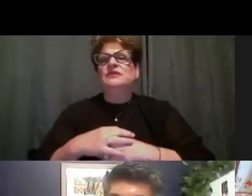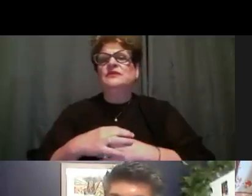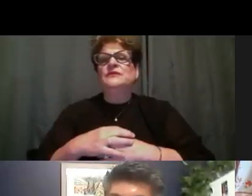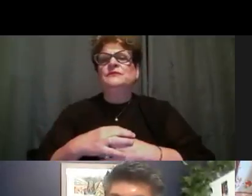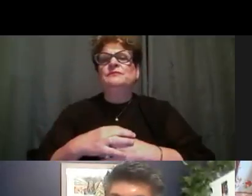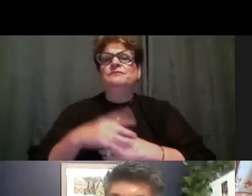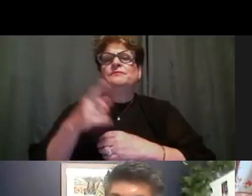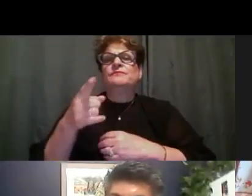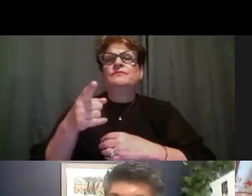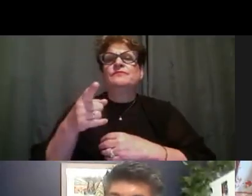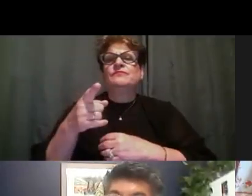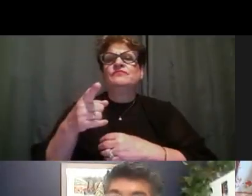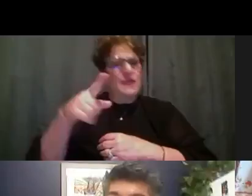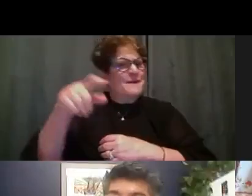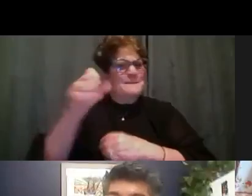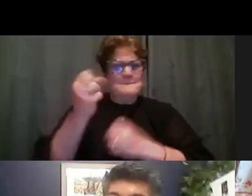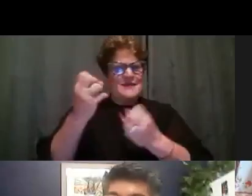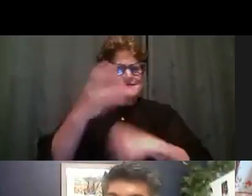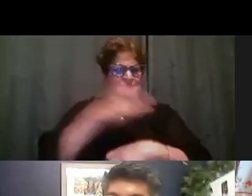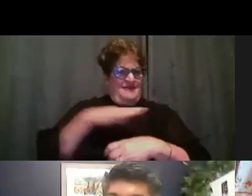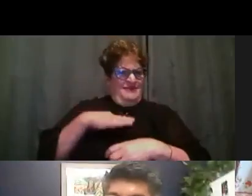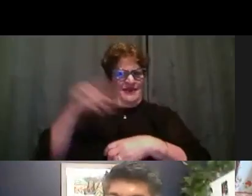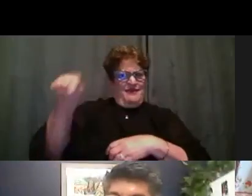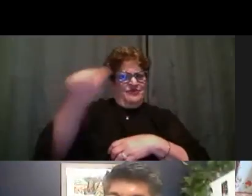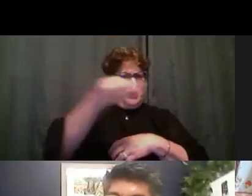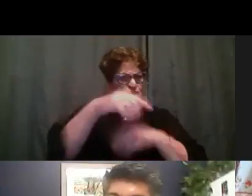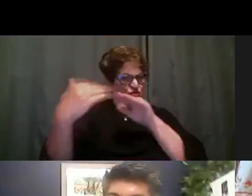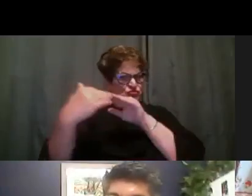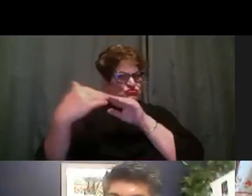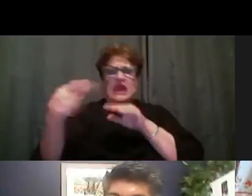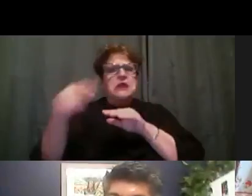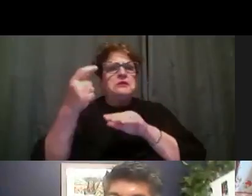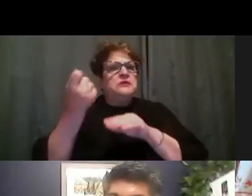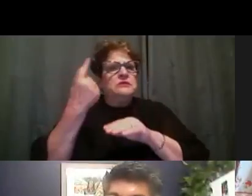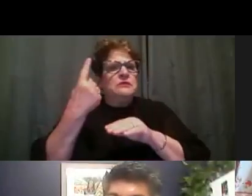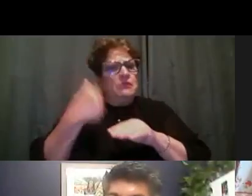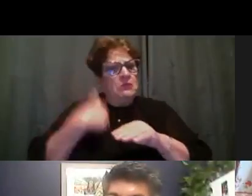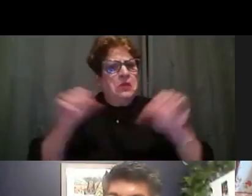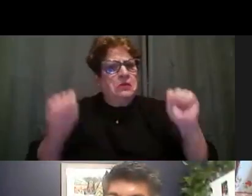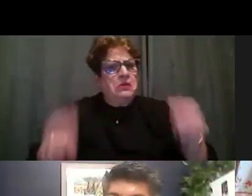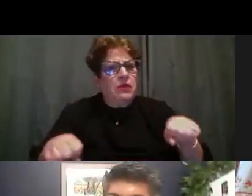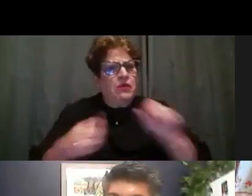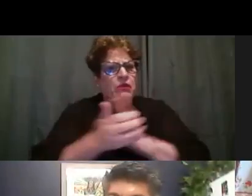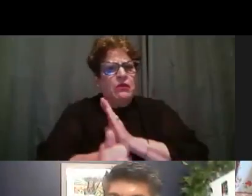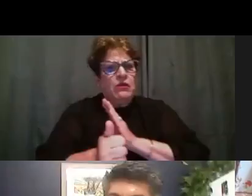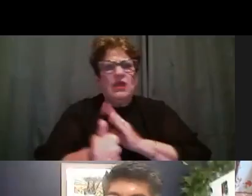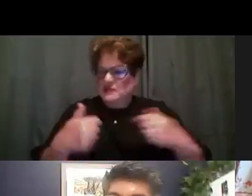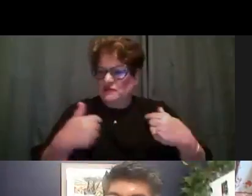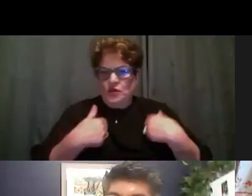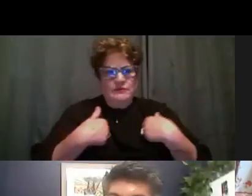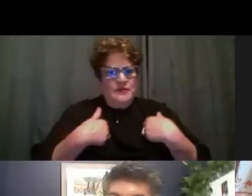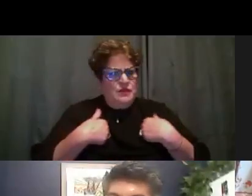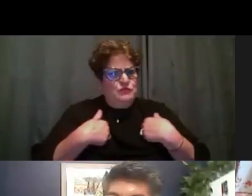knew how capable I was to be the rights advocate.